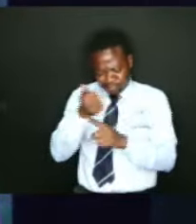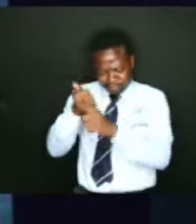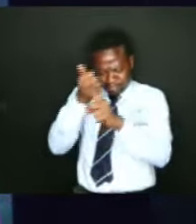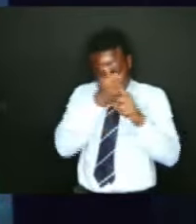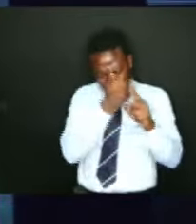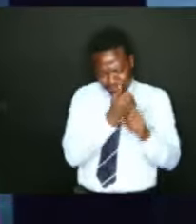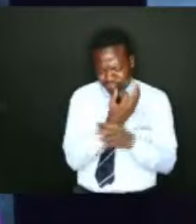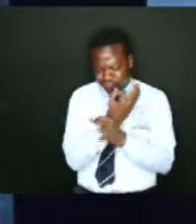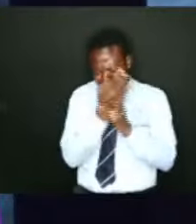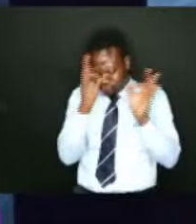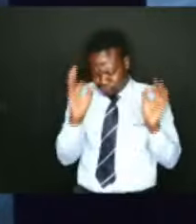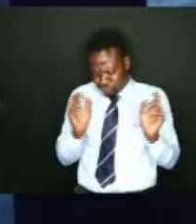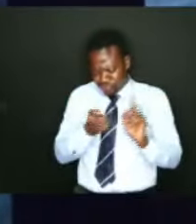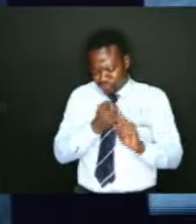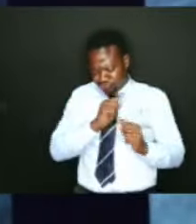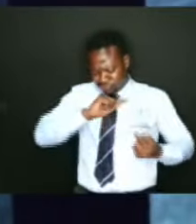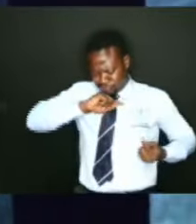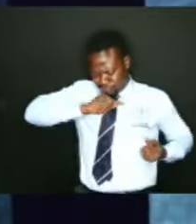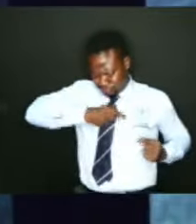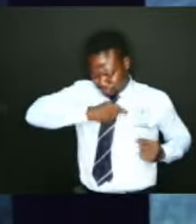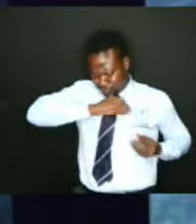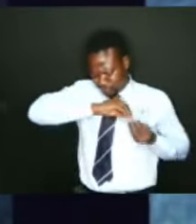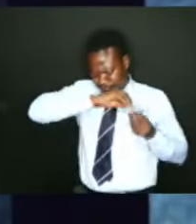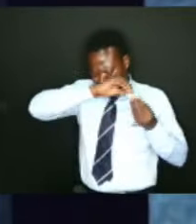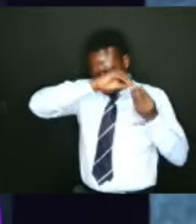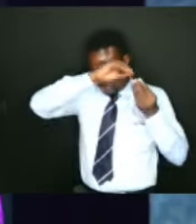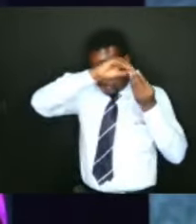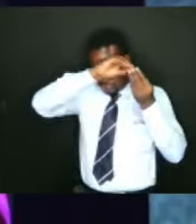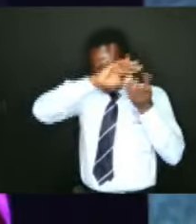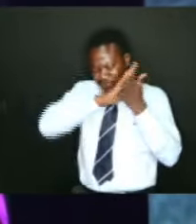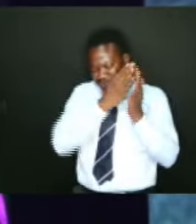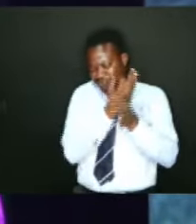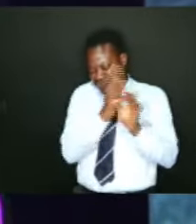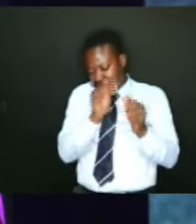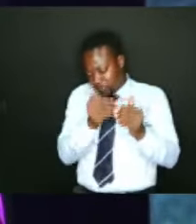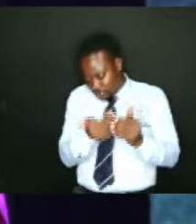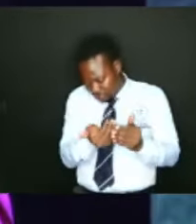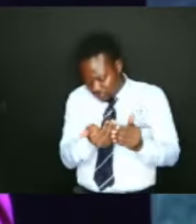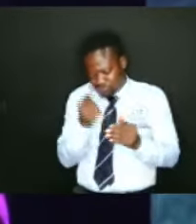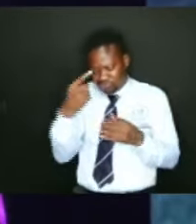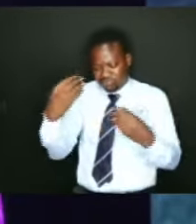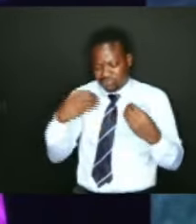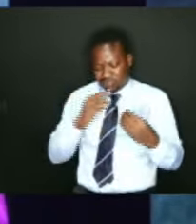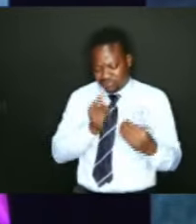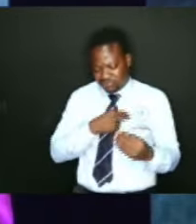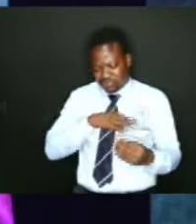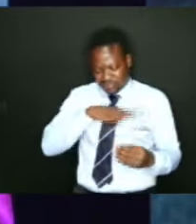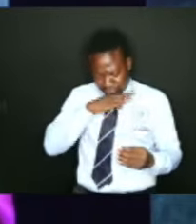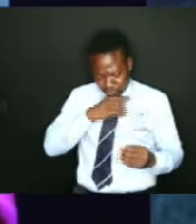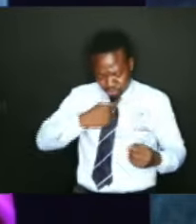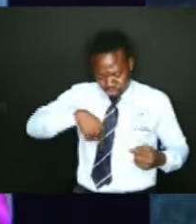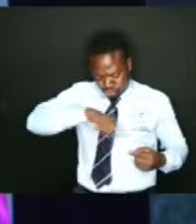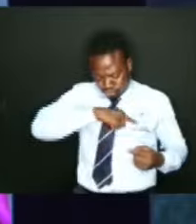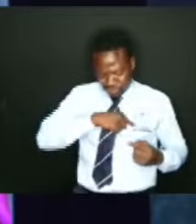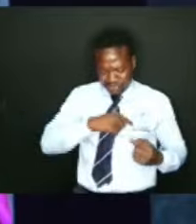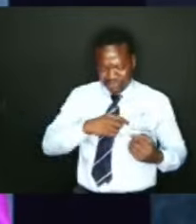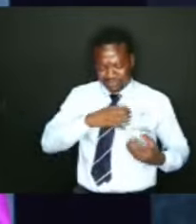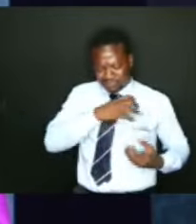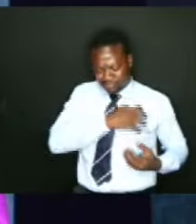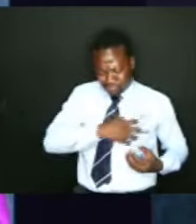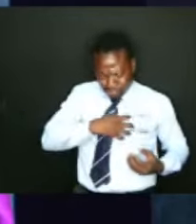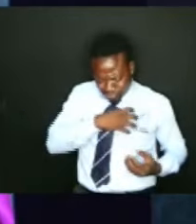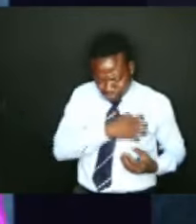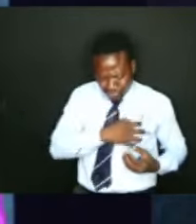ourselves from the burden of bitterness. Mm. And we confess unto you all our weaknesses, O God. All